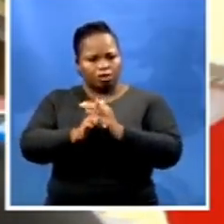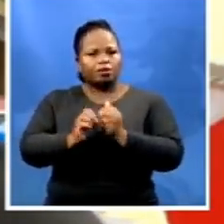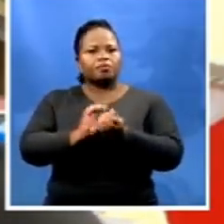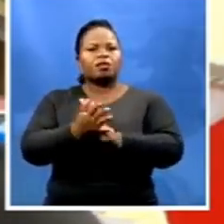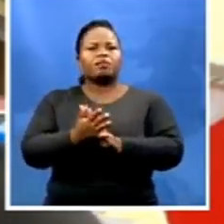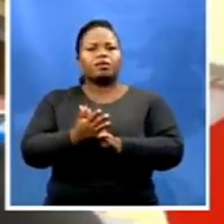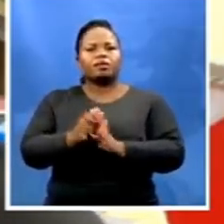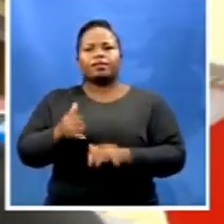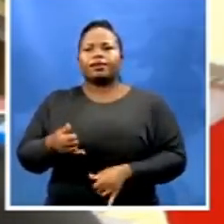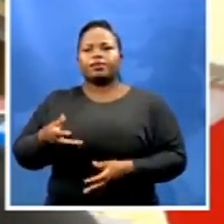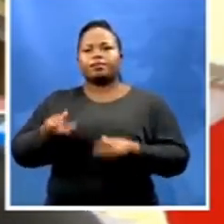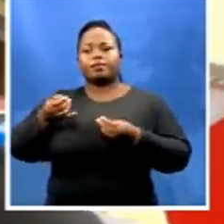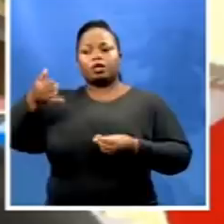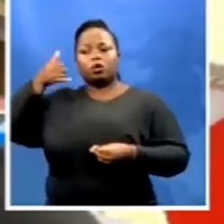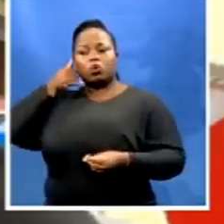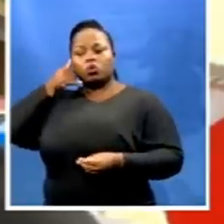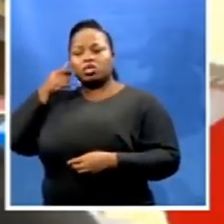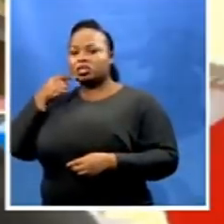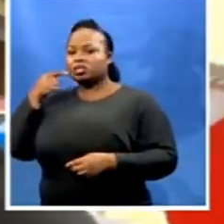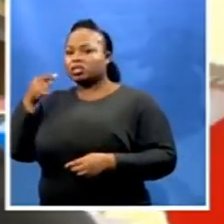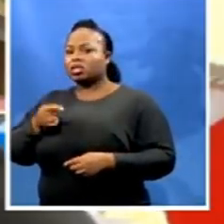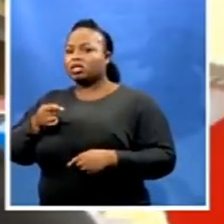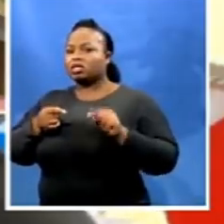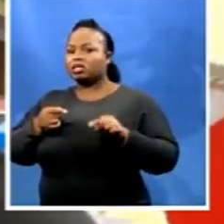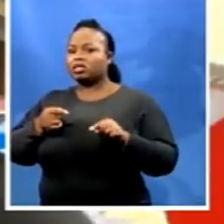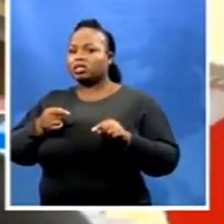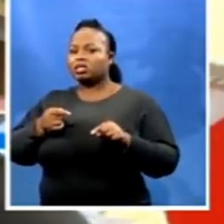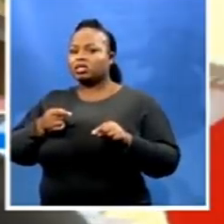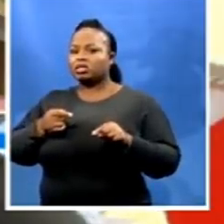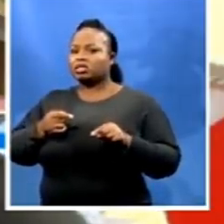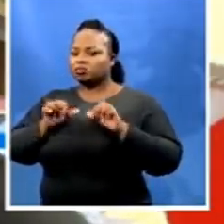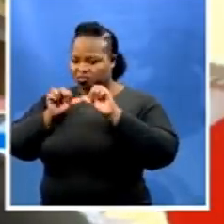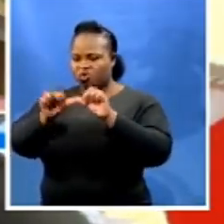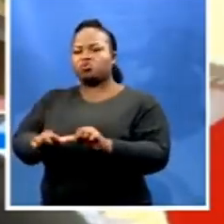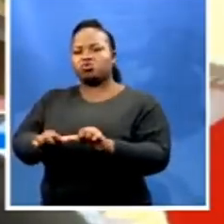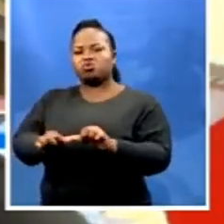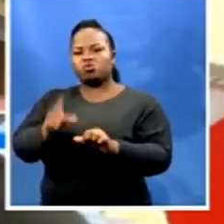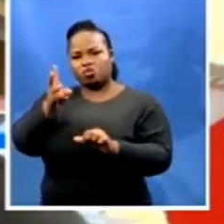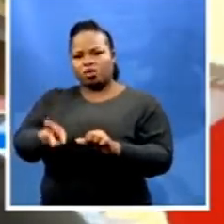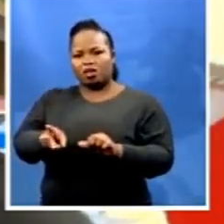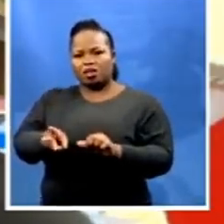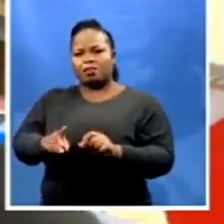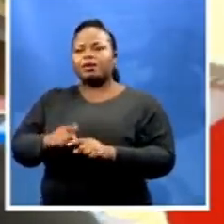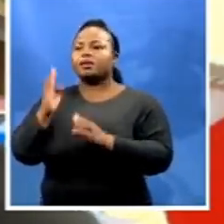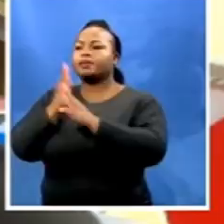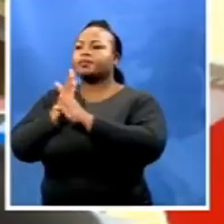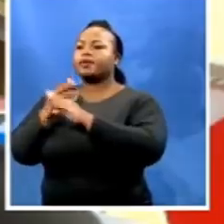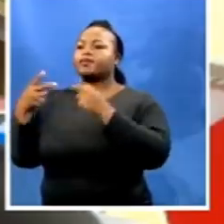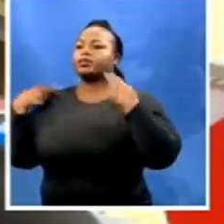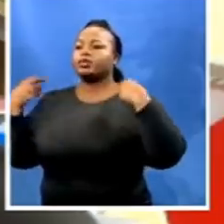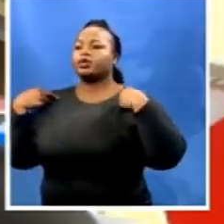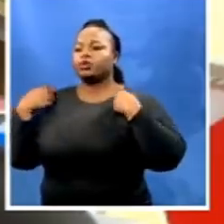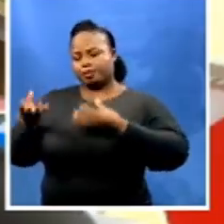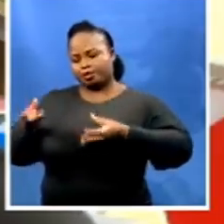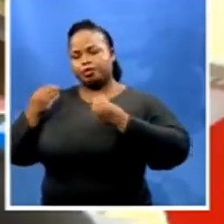not stop until you give private security the job to protect your schools. And as a